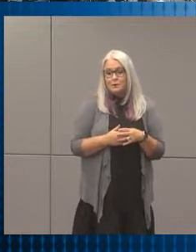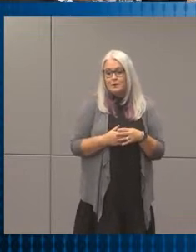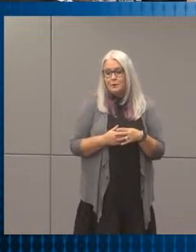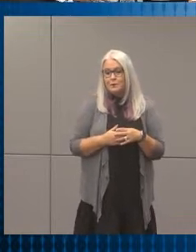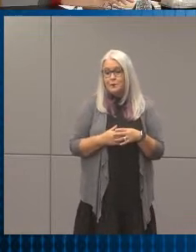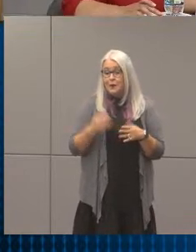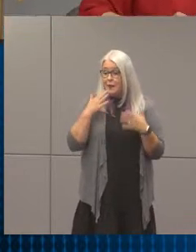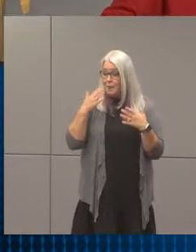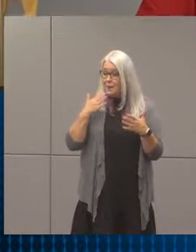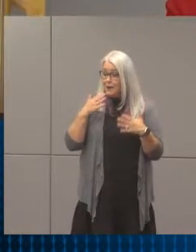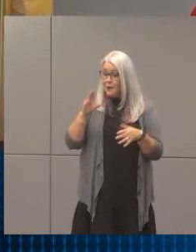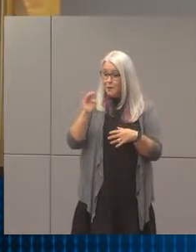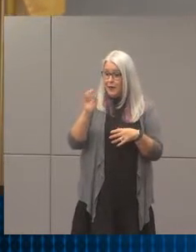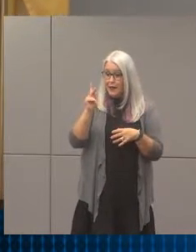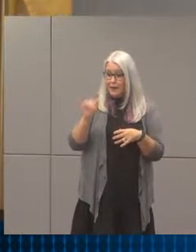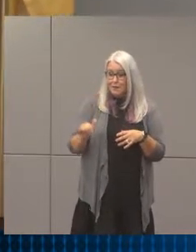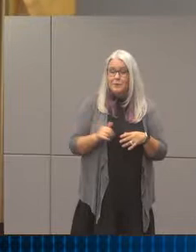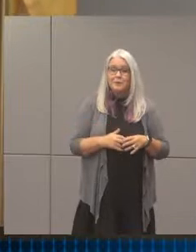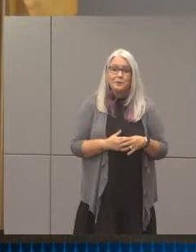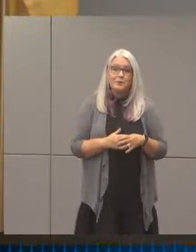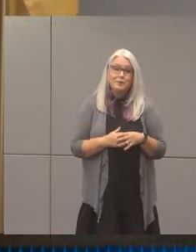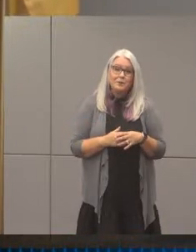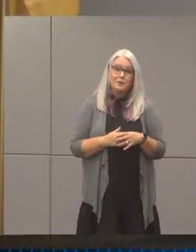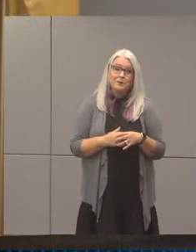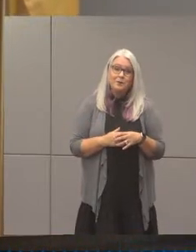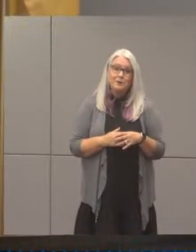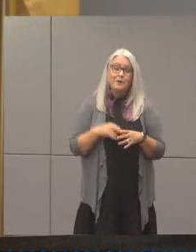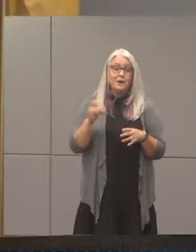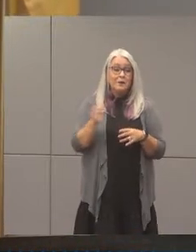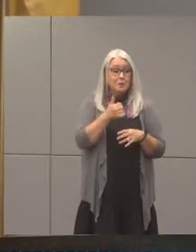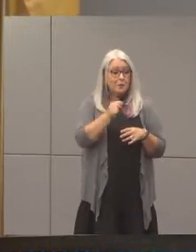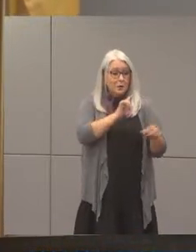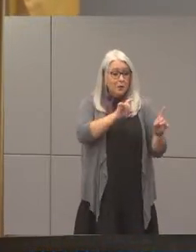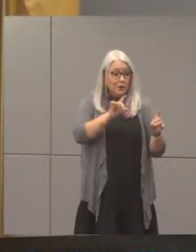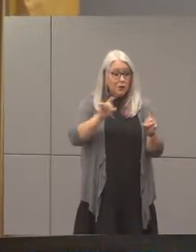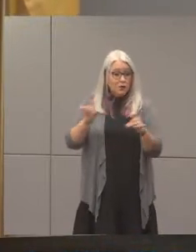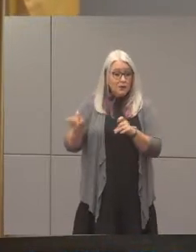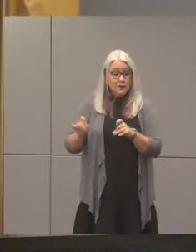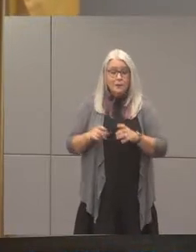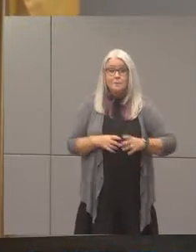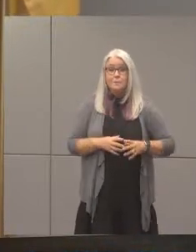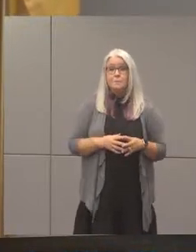Thank you very much, Becky. Are there any questions, Mr. Chair?